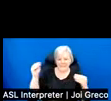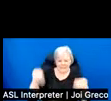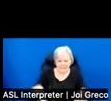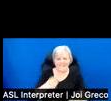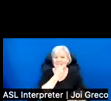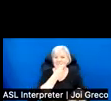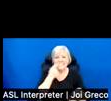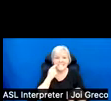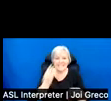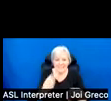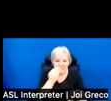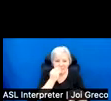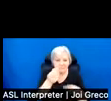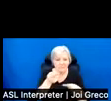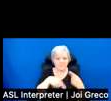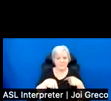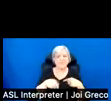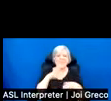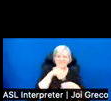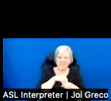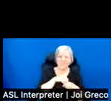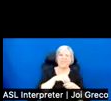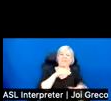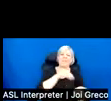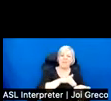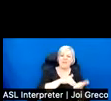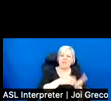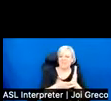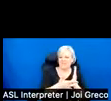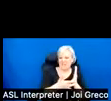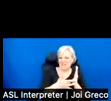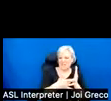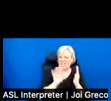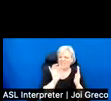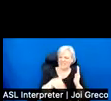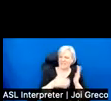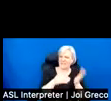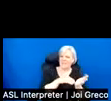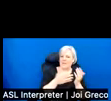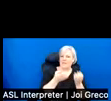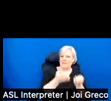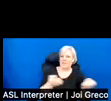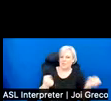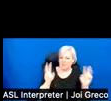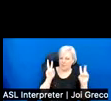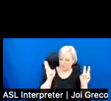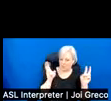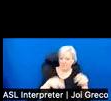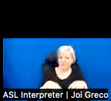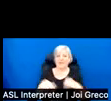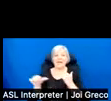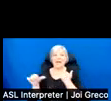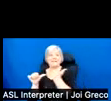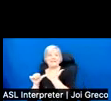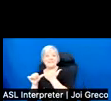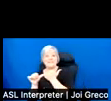implants are another form of medical technology. So those are the things that we're talking about when we talk about medical devices. Now, assistive devices